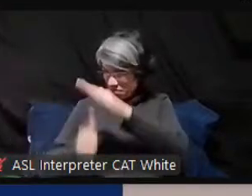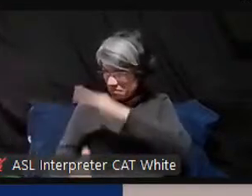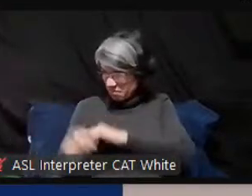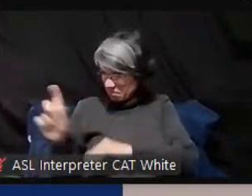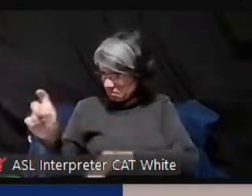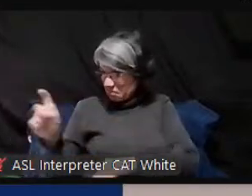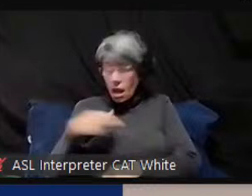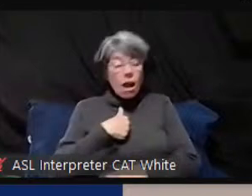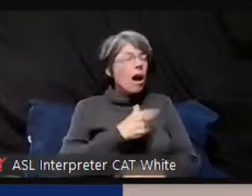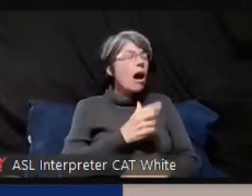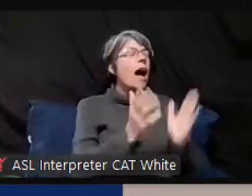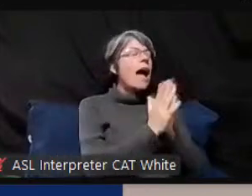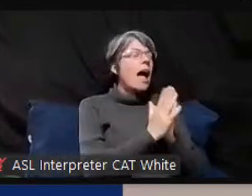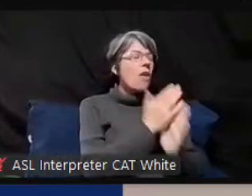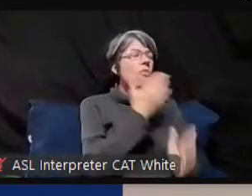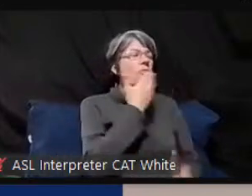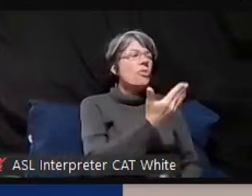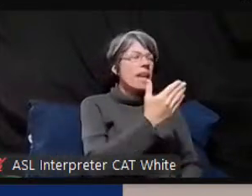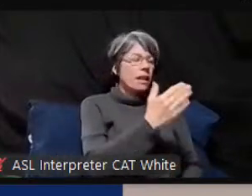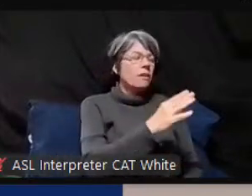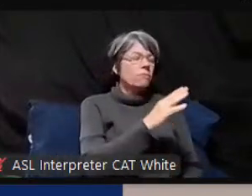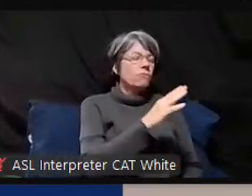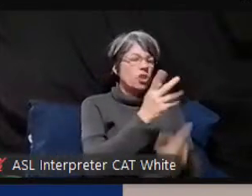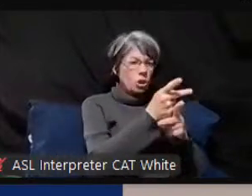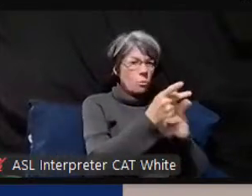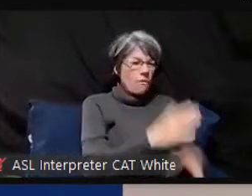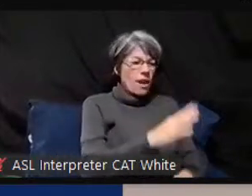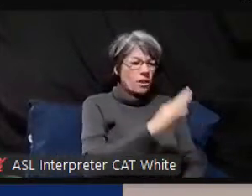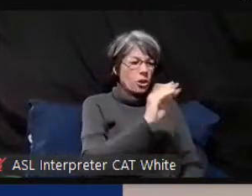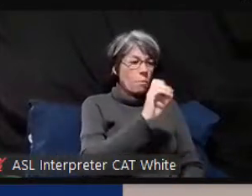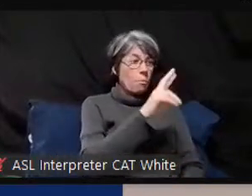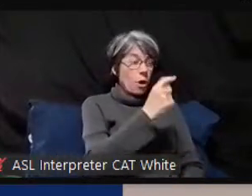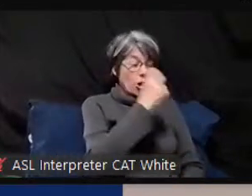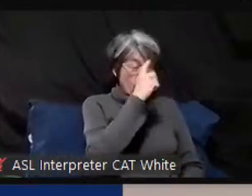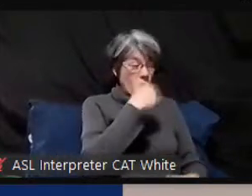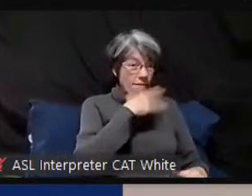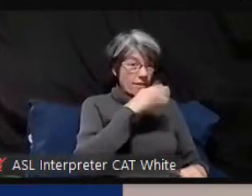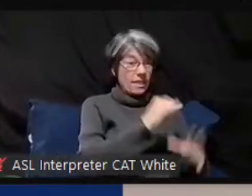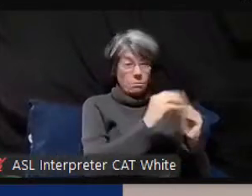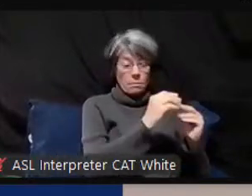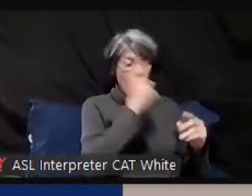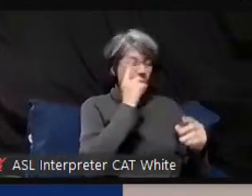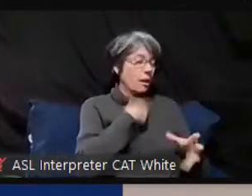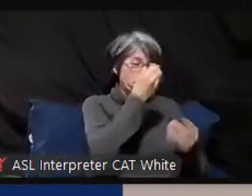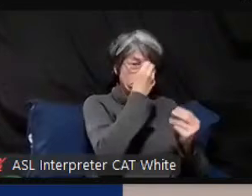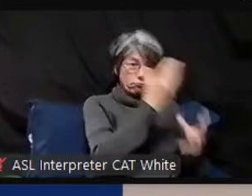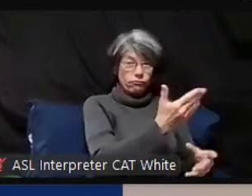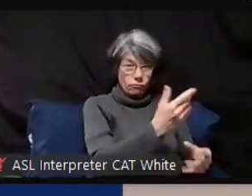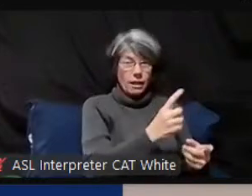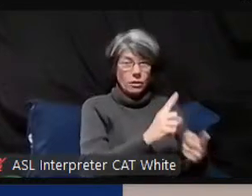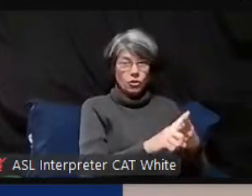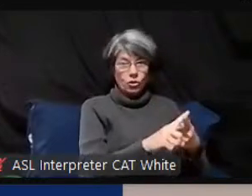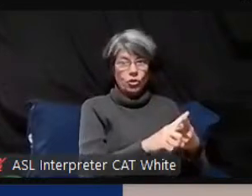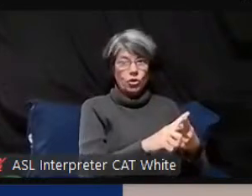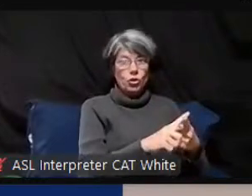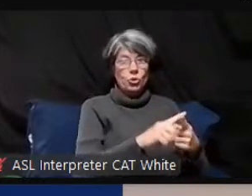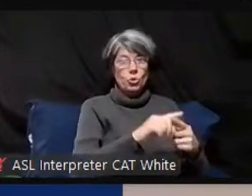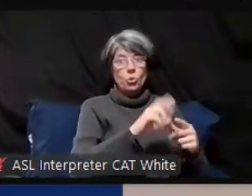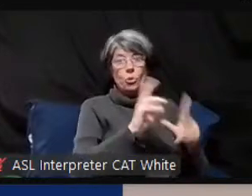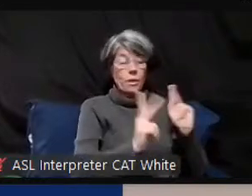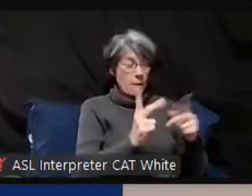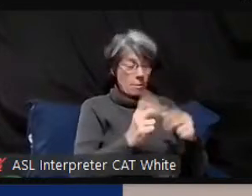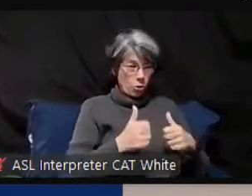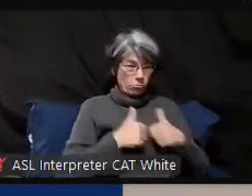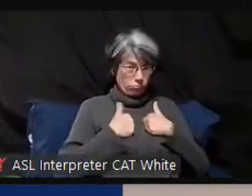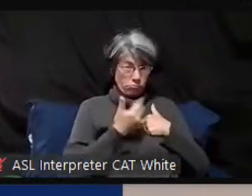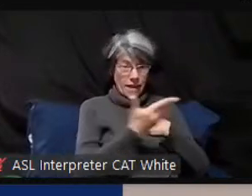thank Supervisor Barger for hosting these meetings. I think they've been very informative to the constituents